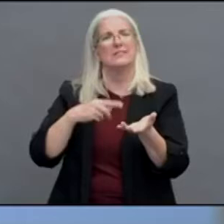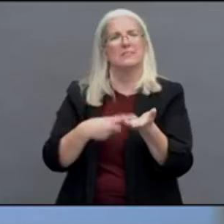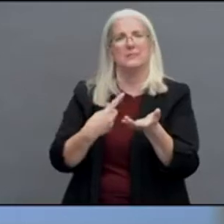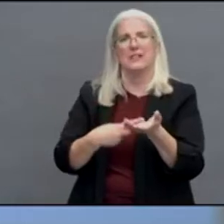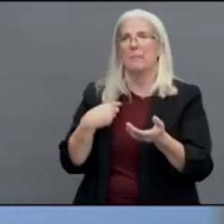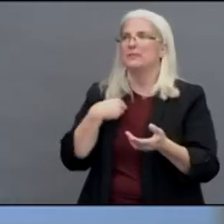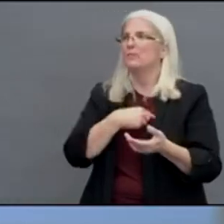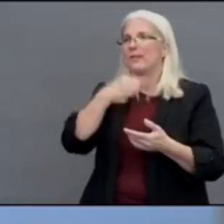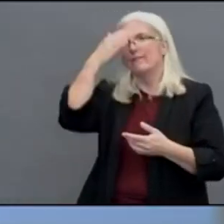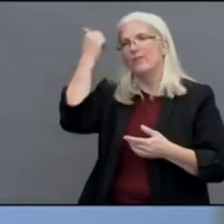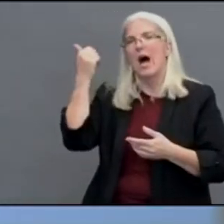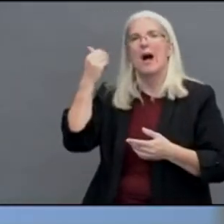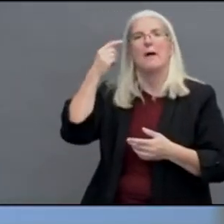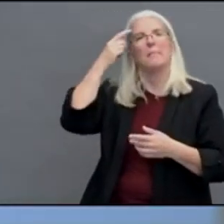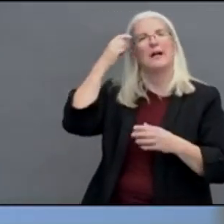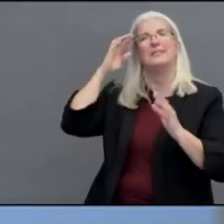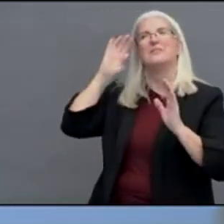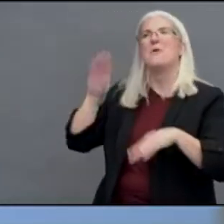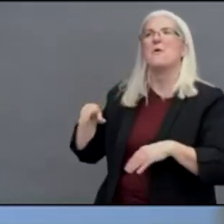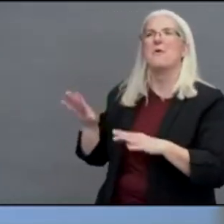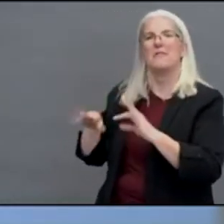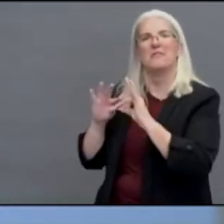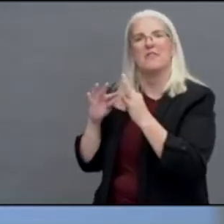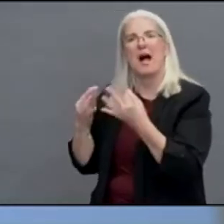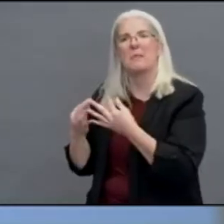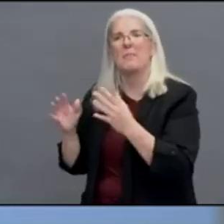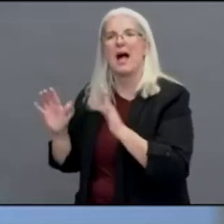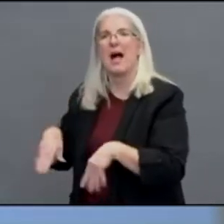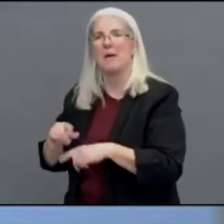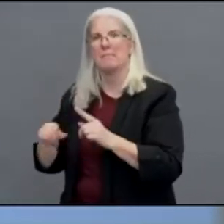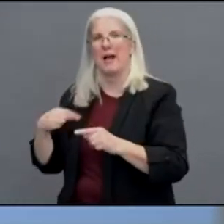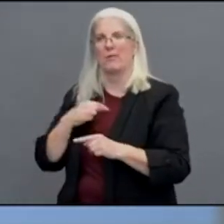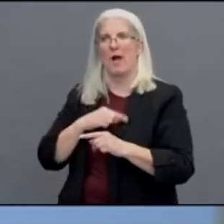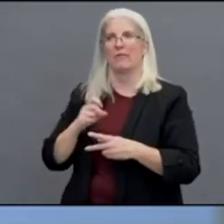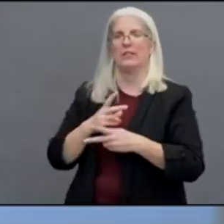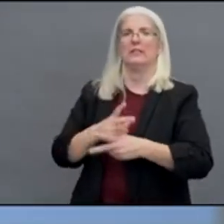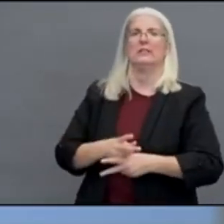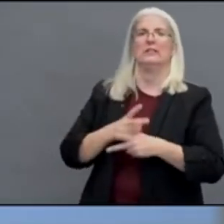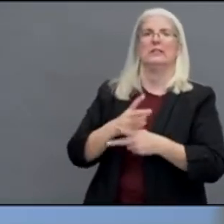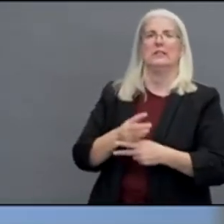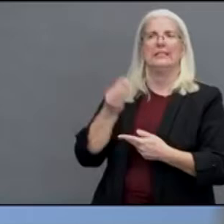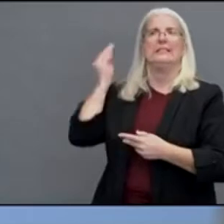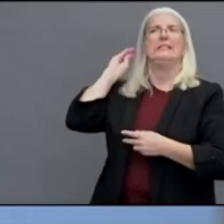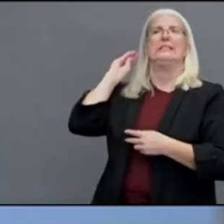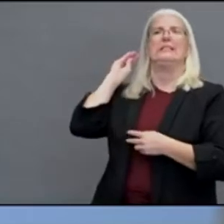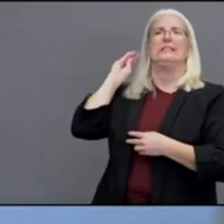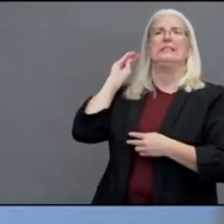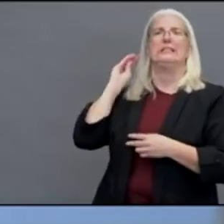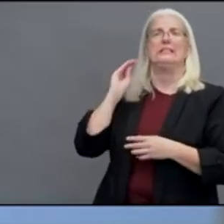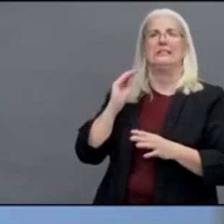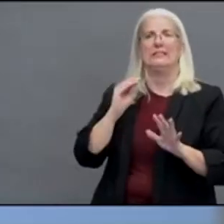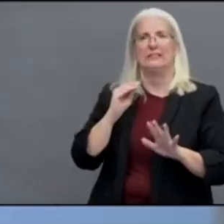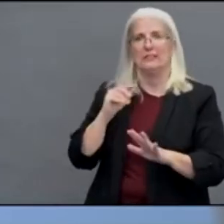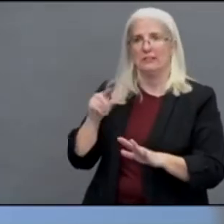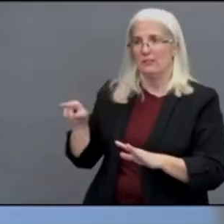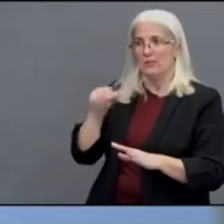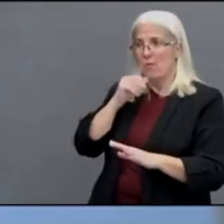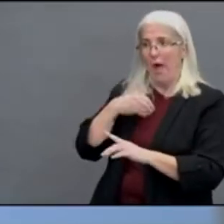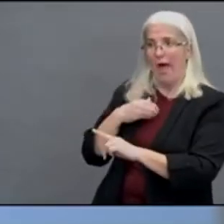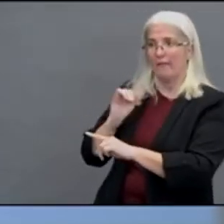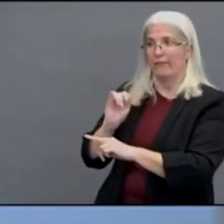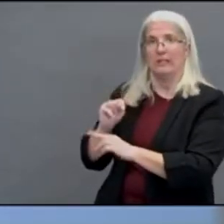really have to be careful, not, whether it's them, it could be vice versa, right? It could be you transmitting it. So I